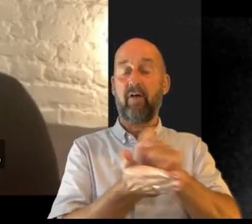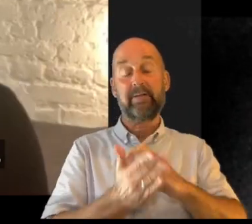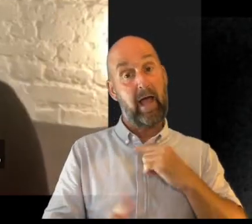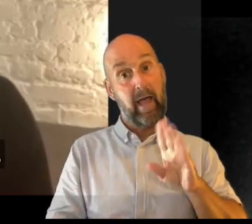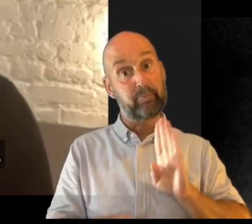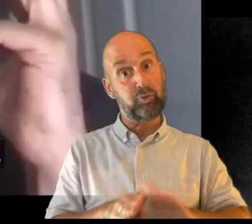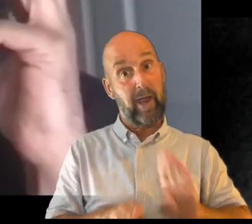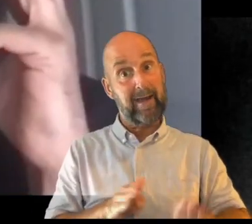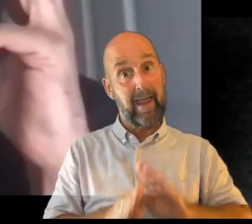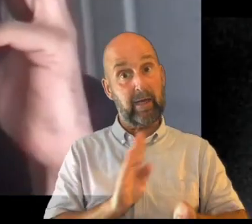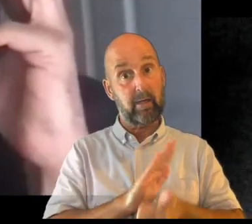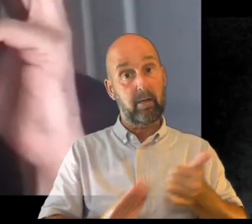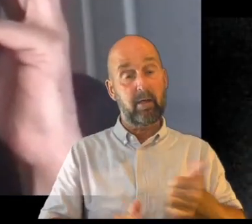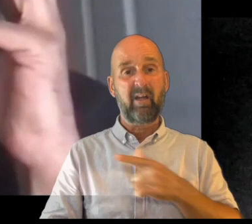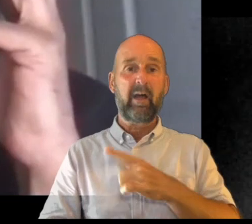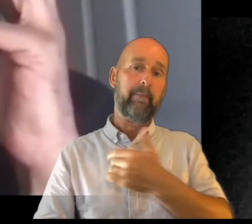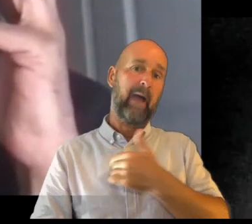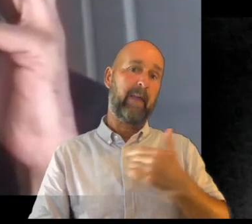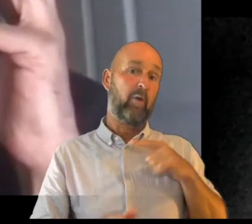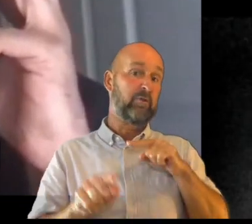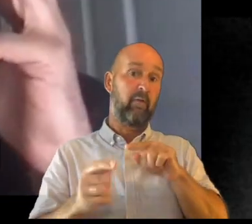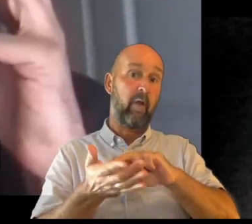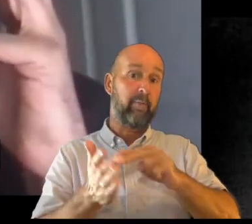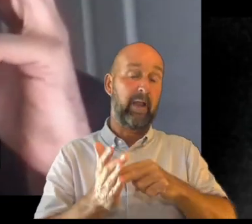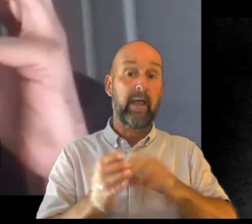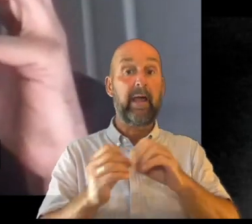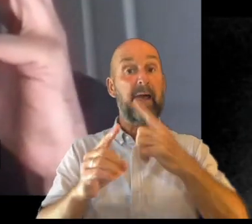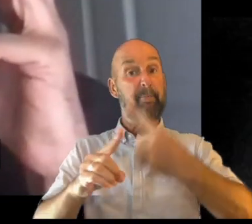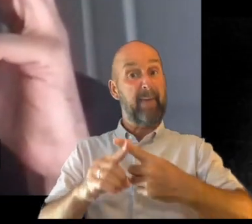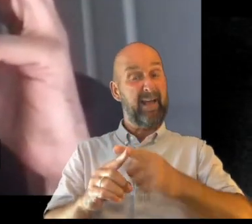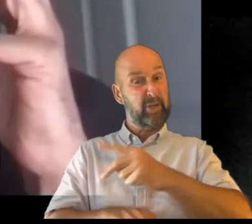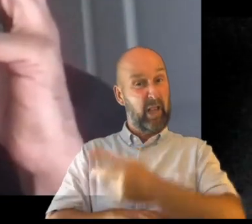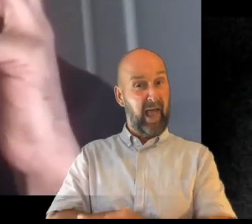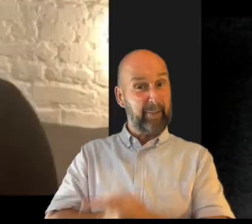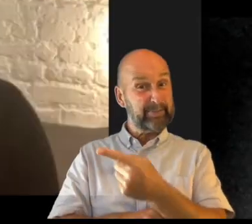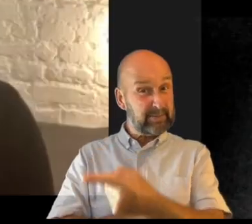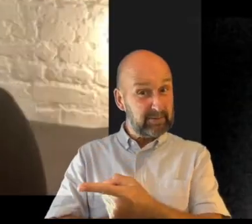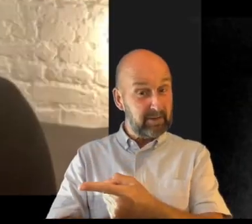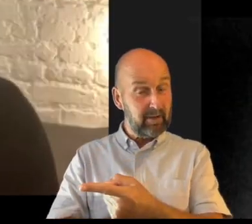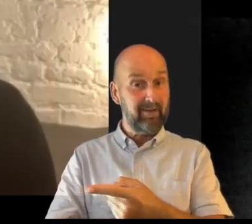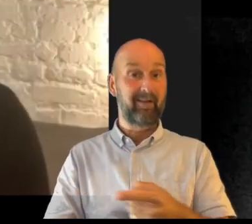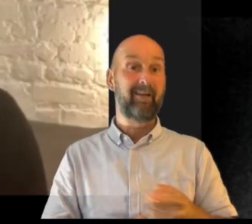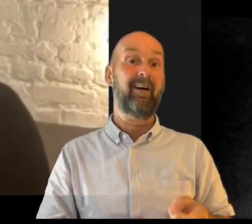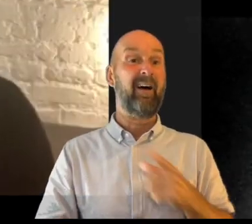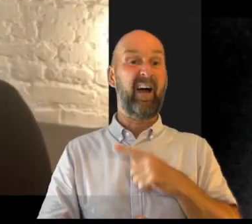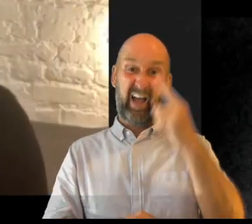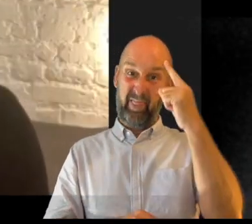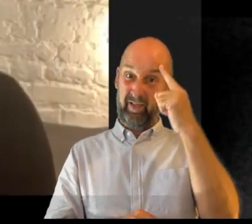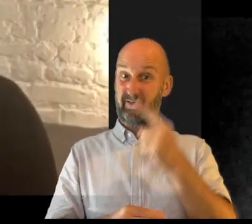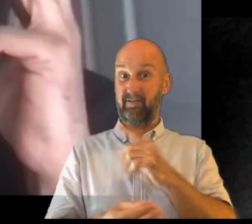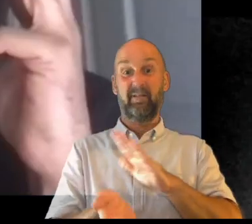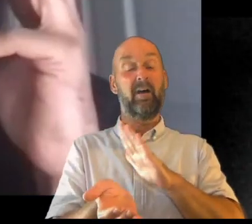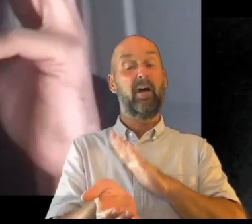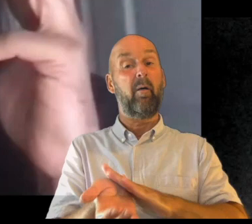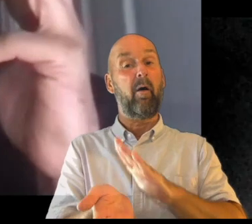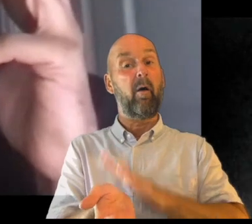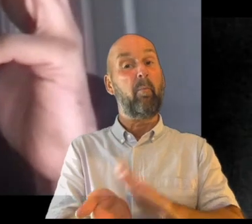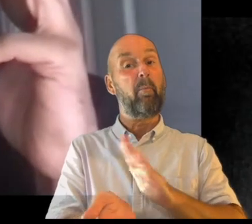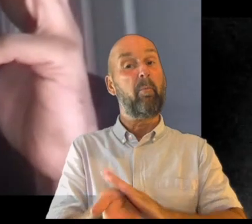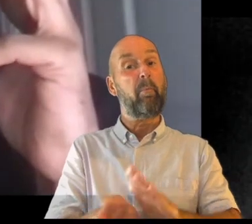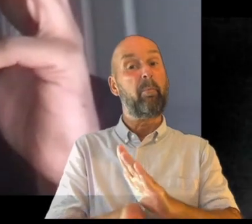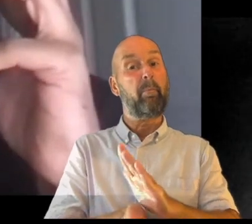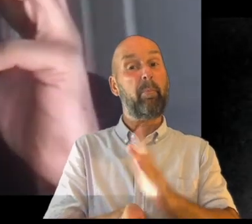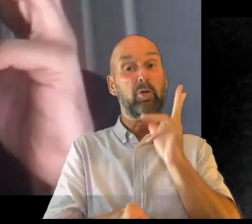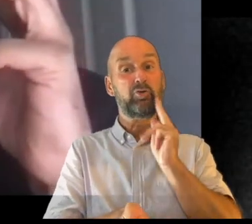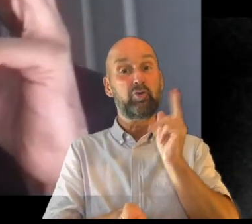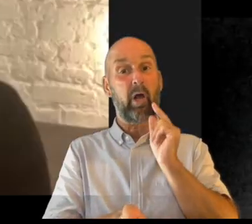training. My morning's not going to plan. Bex collapsed on me at the show. Probably low blood sugar. Just because she's industry doesn't